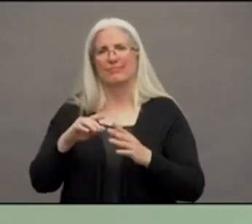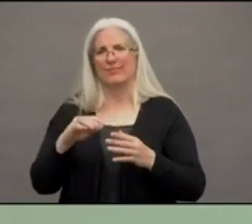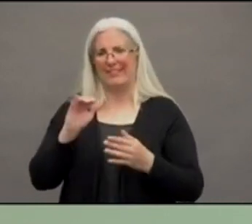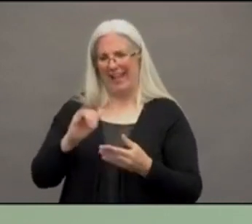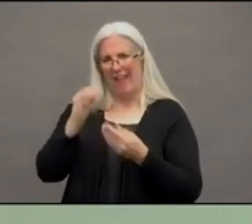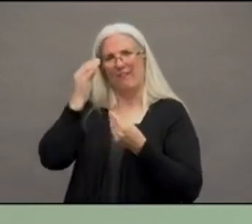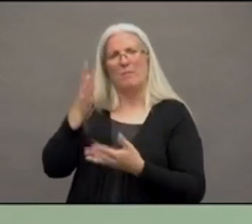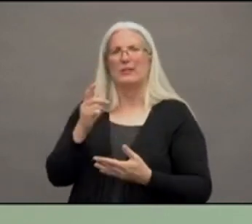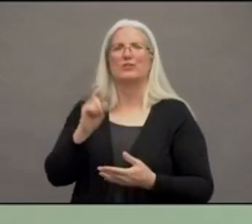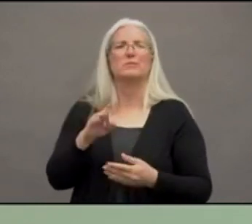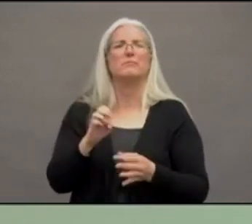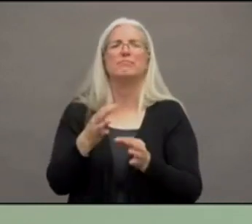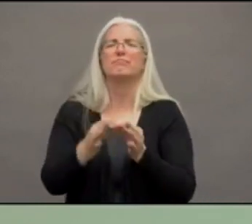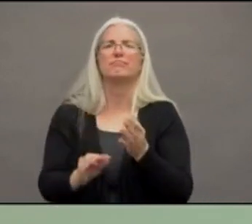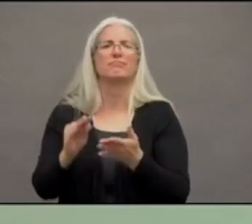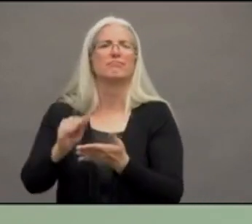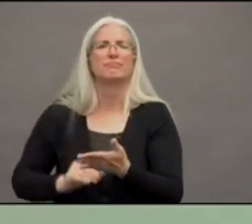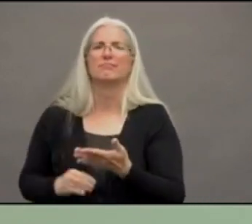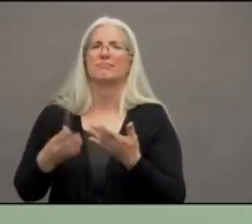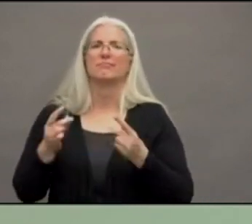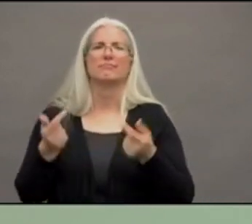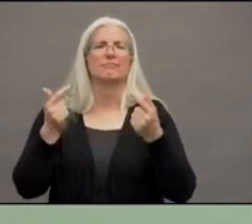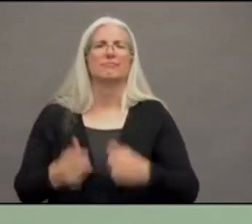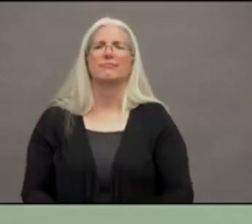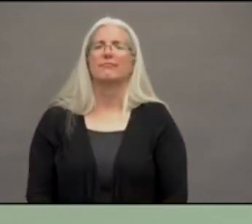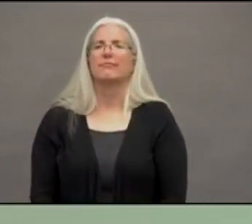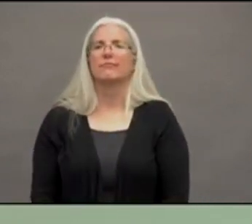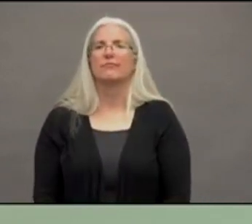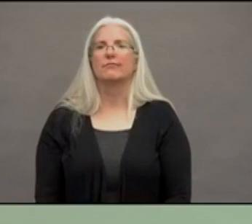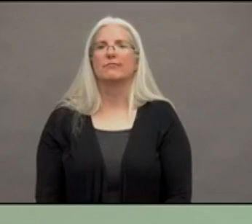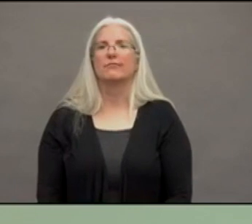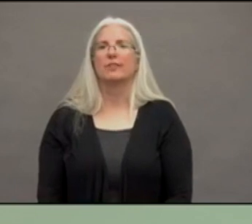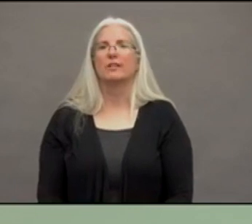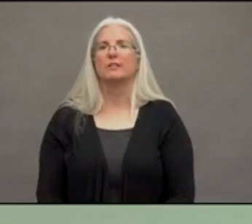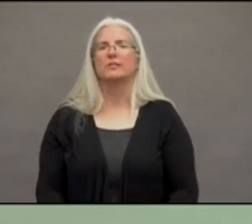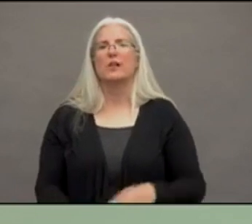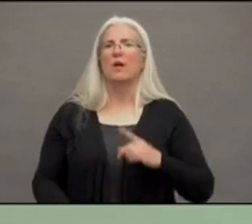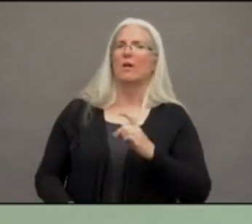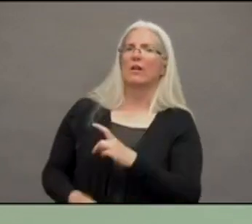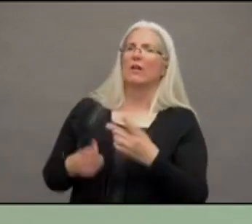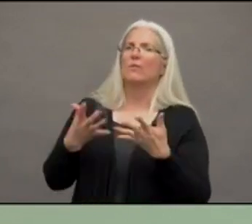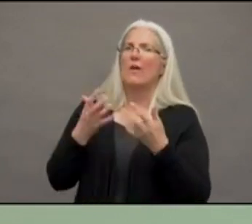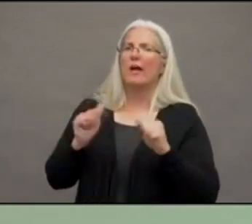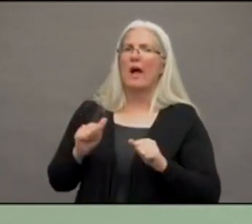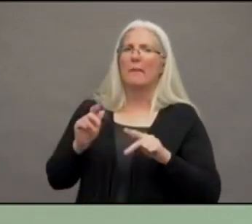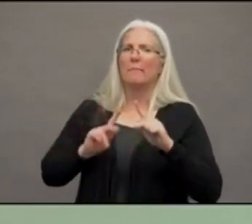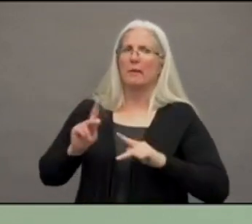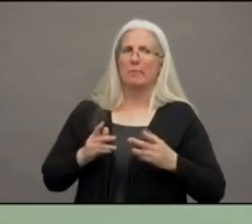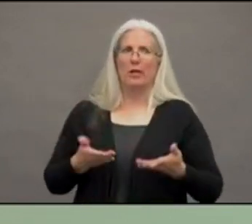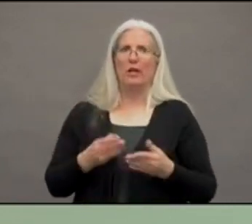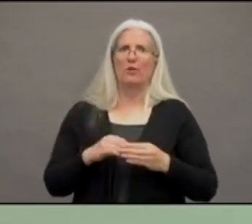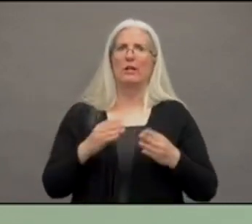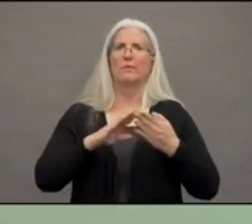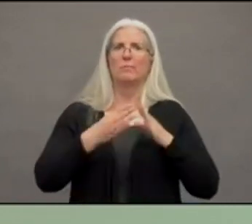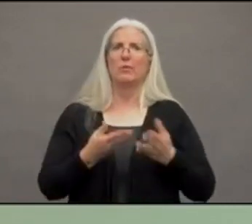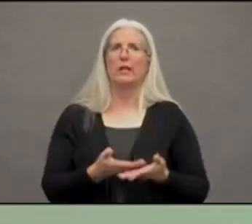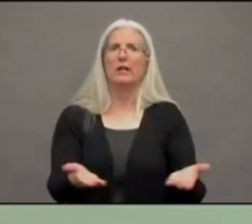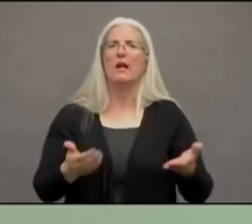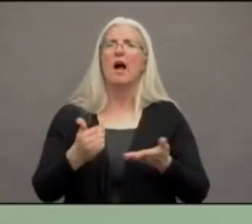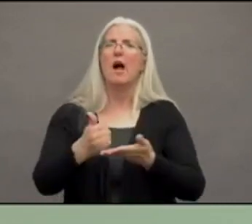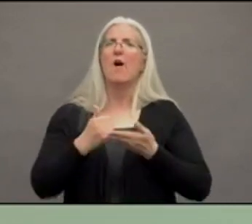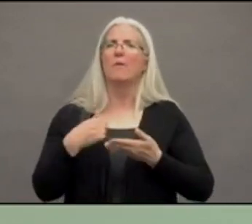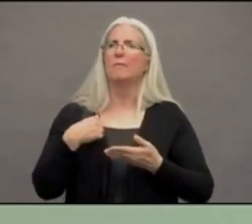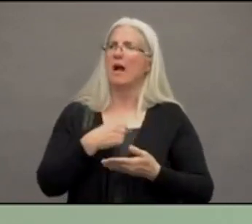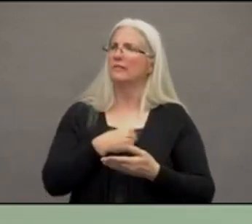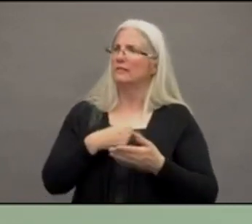offhand. What can people in our community really do to help us maximize the response in our county, which we're doing